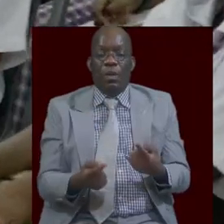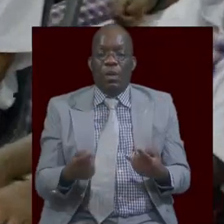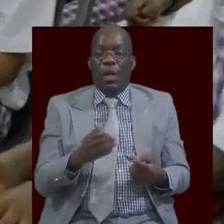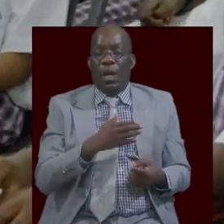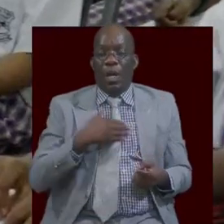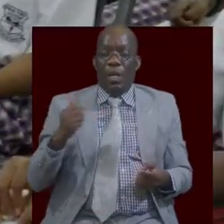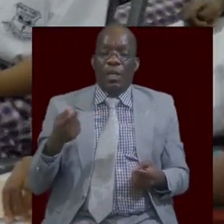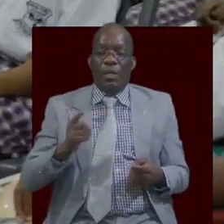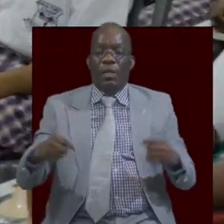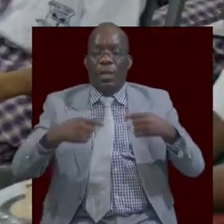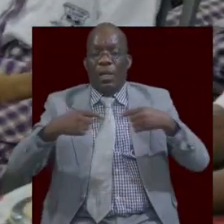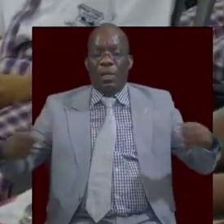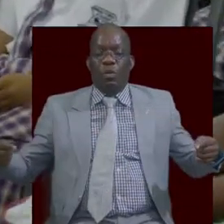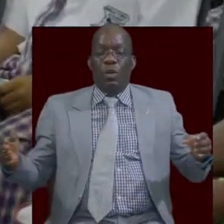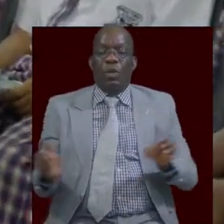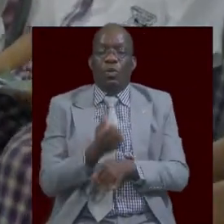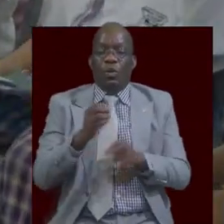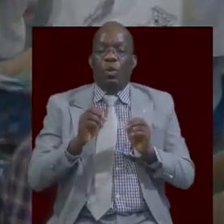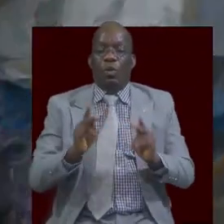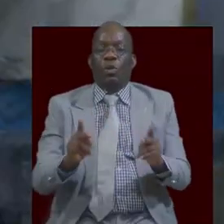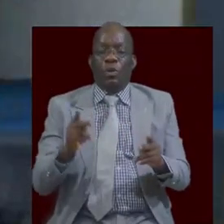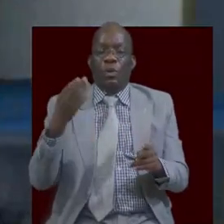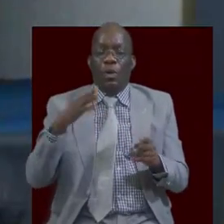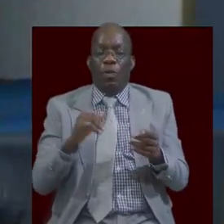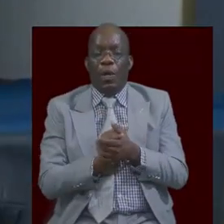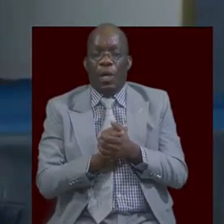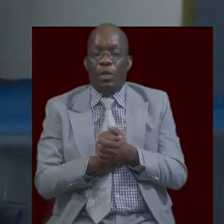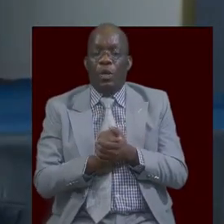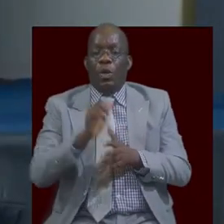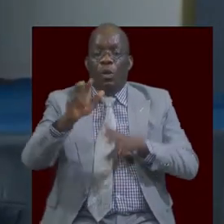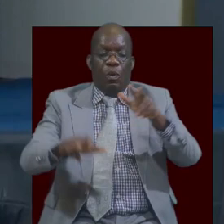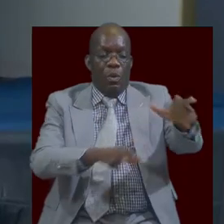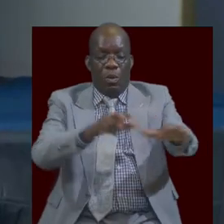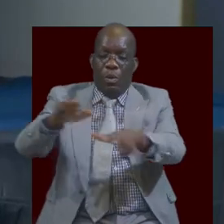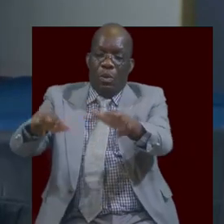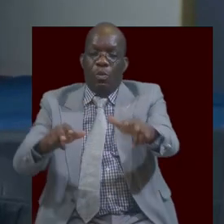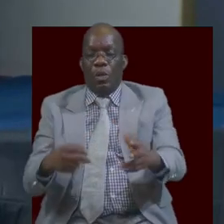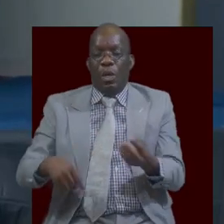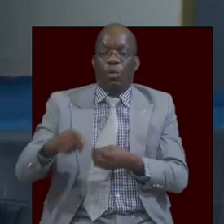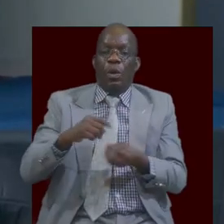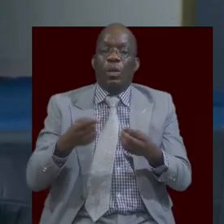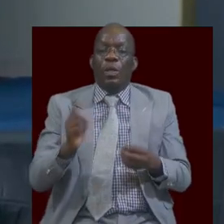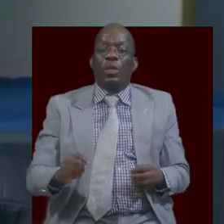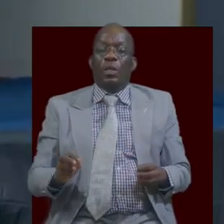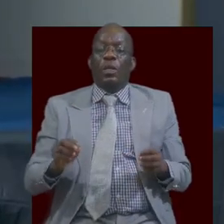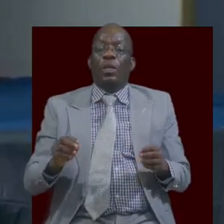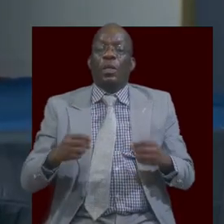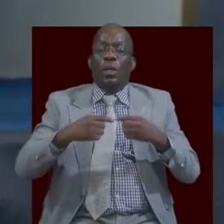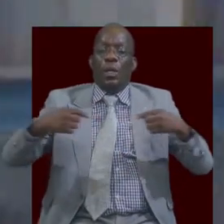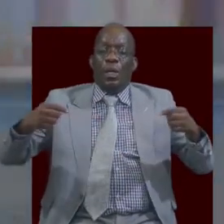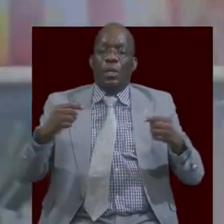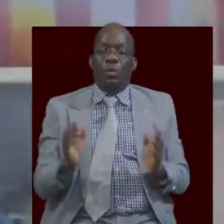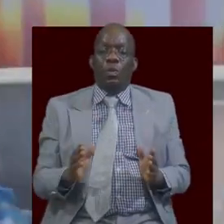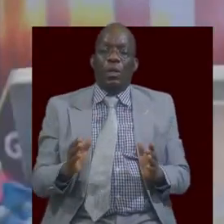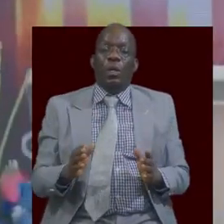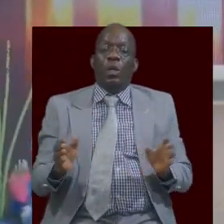took advantage of his roaming about. The enemy took advantage of his walking